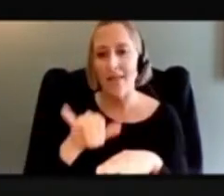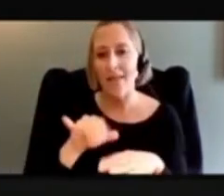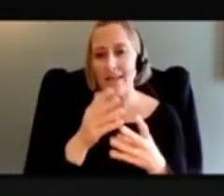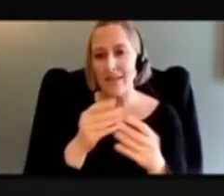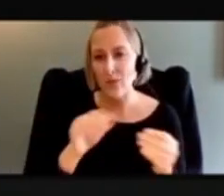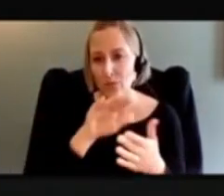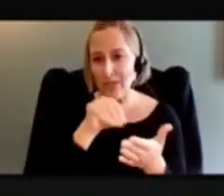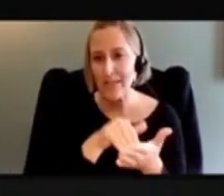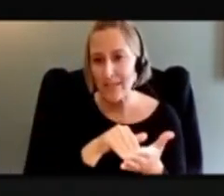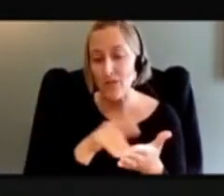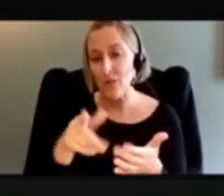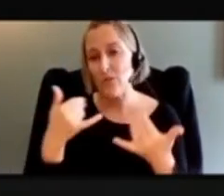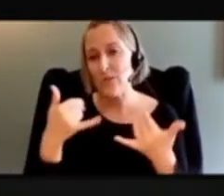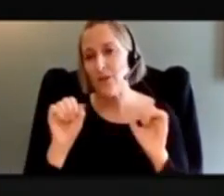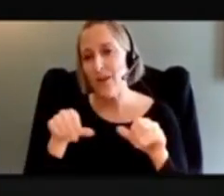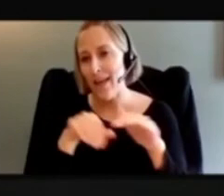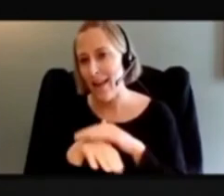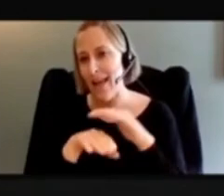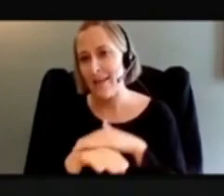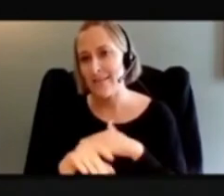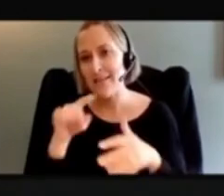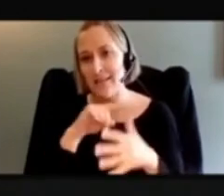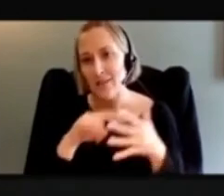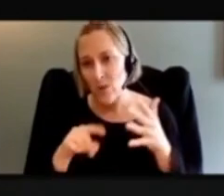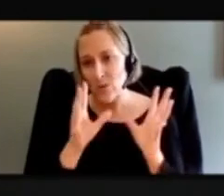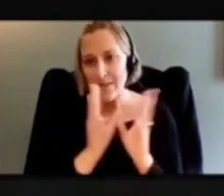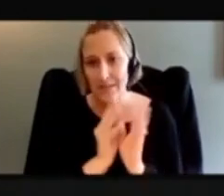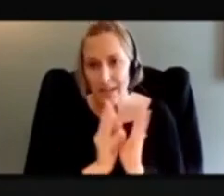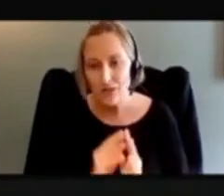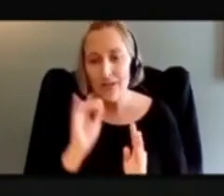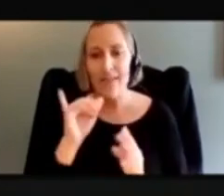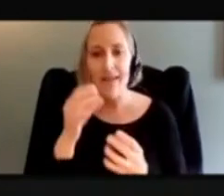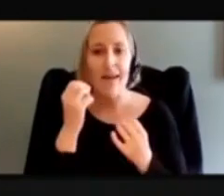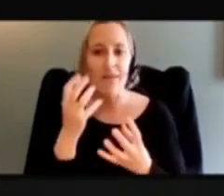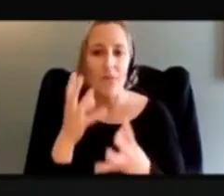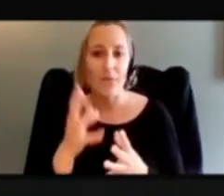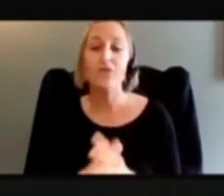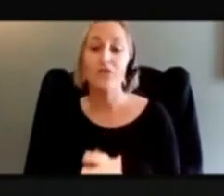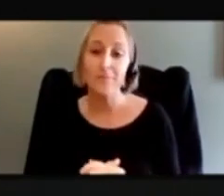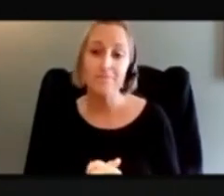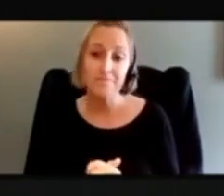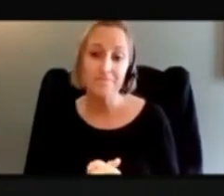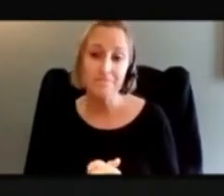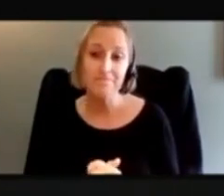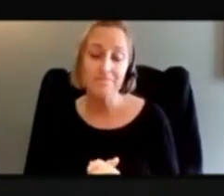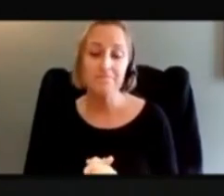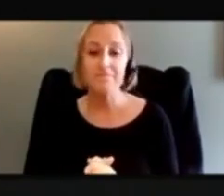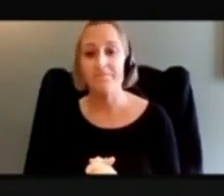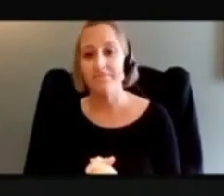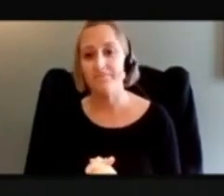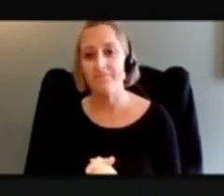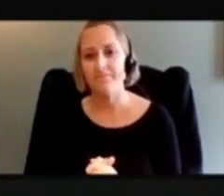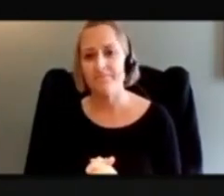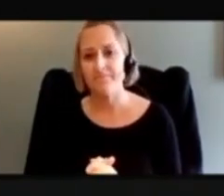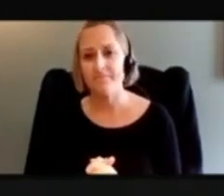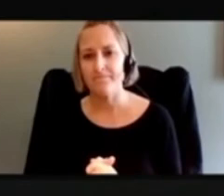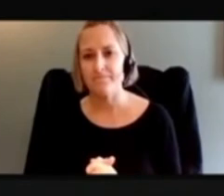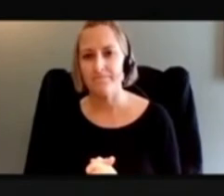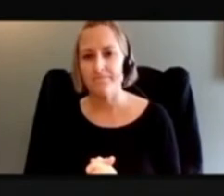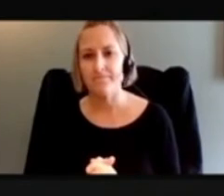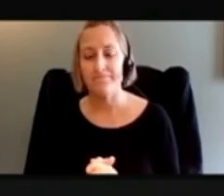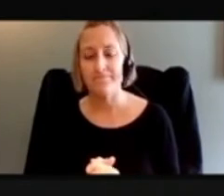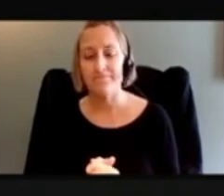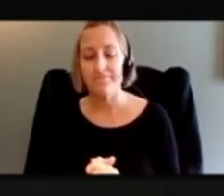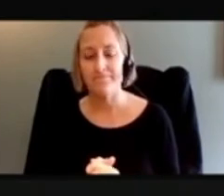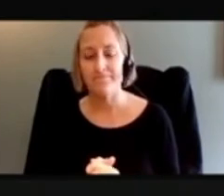continue accessing those sessions and the material that we presented today. I think that